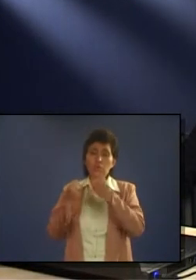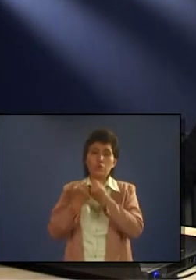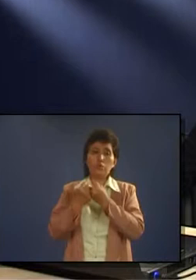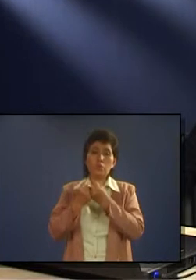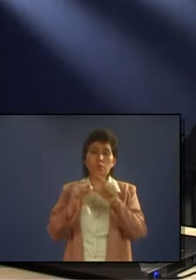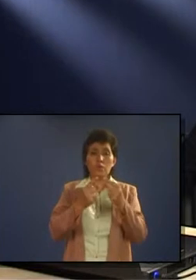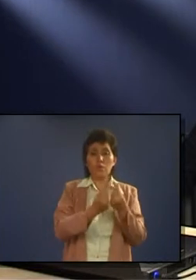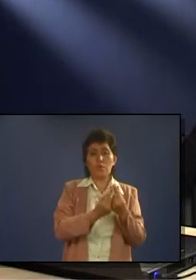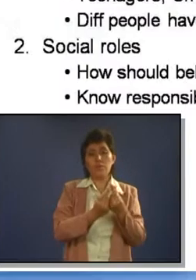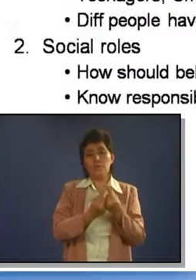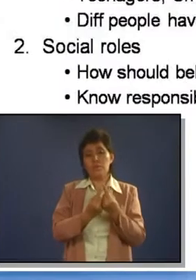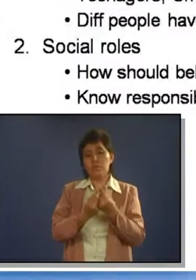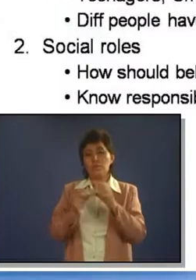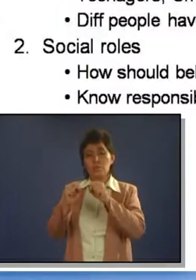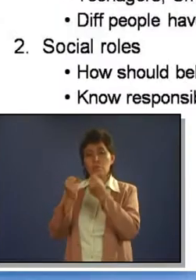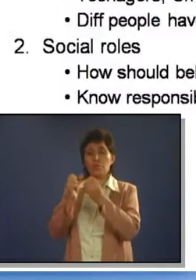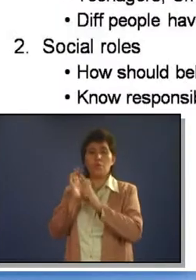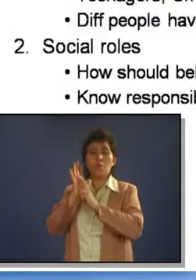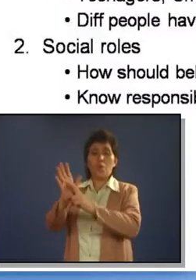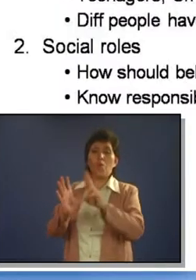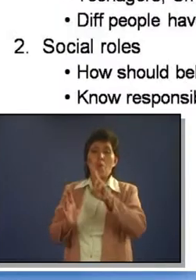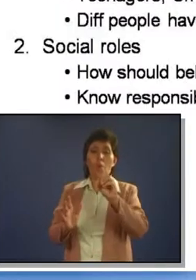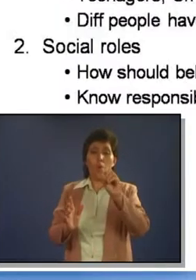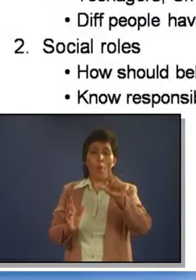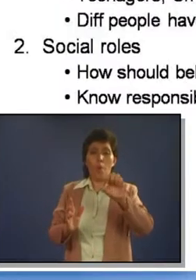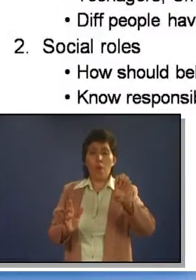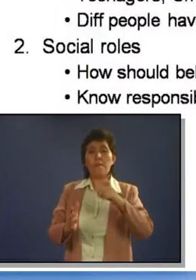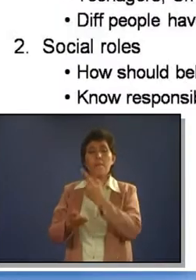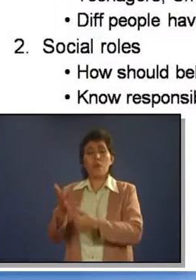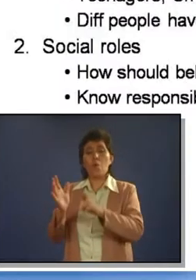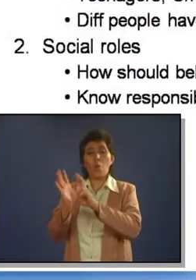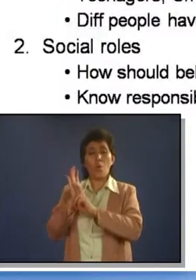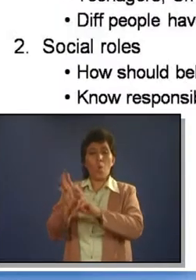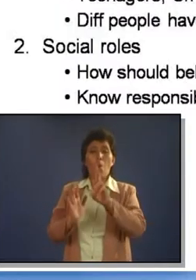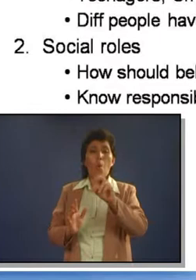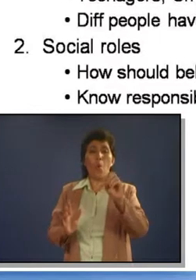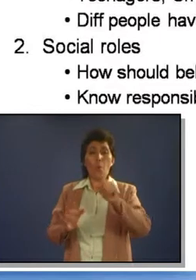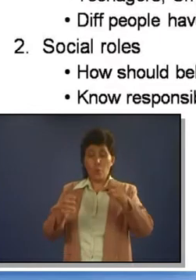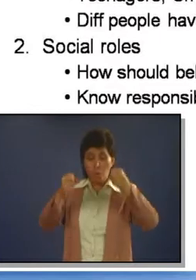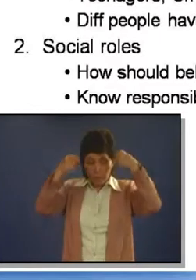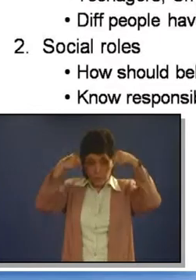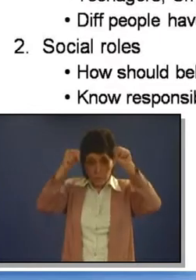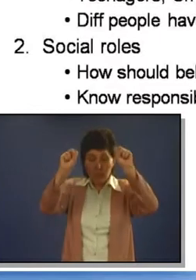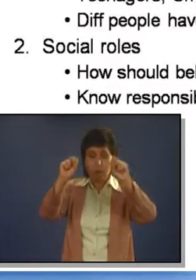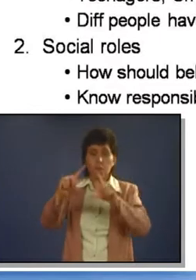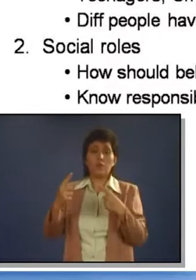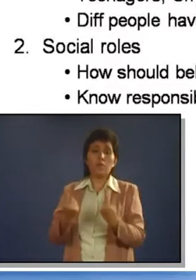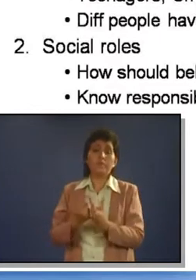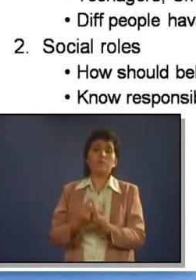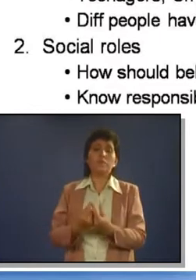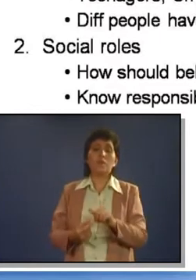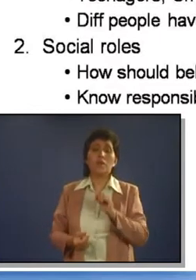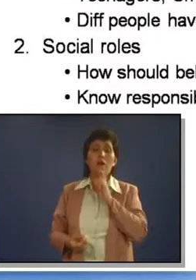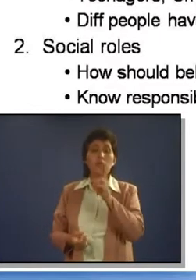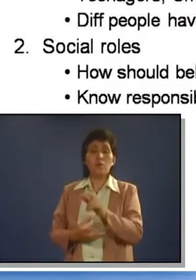okay? Next one is your social roles. In a group, you need to know what your role is. Are you the president of your group? Or are